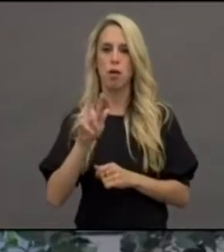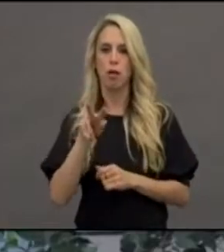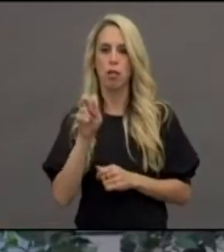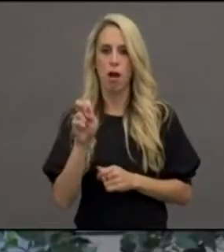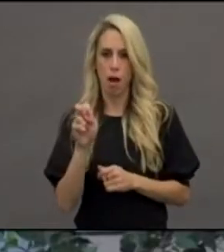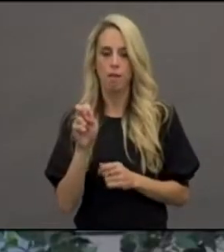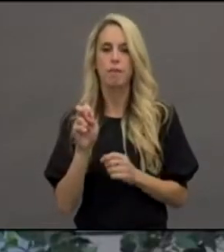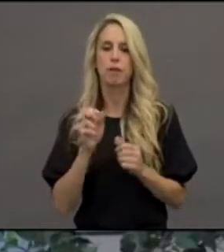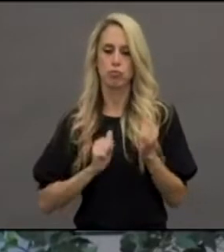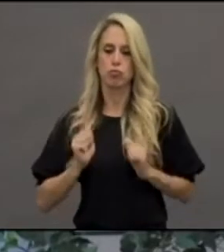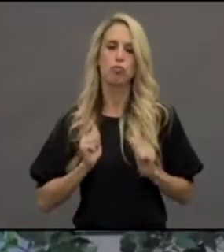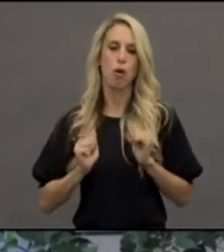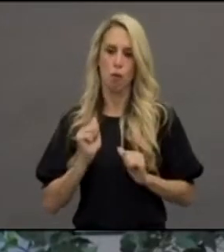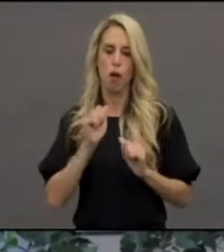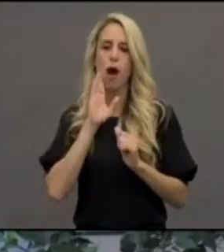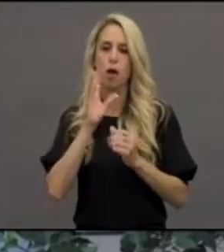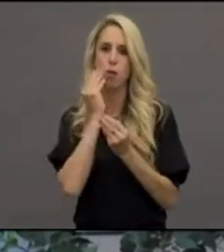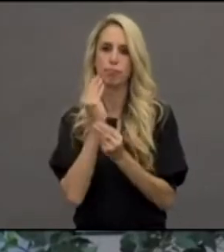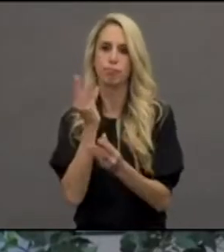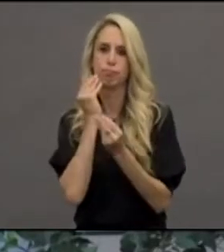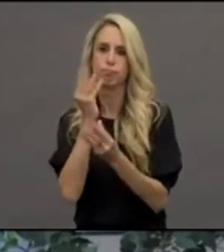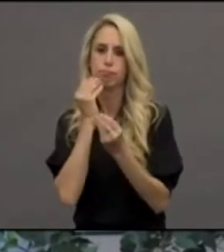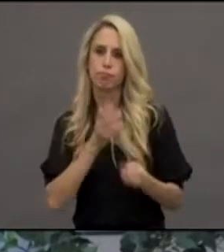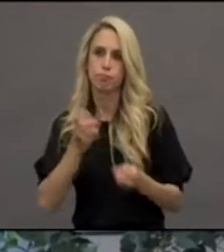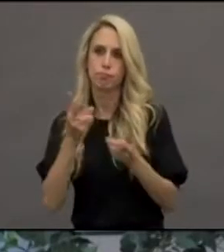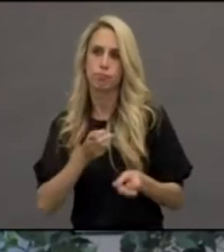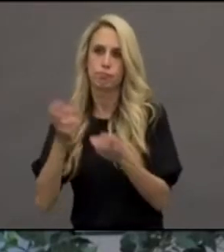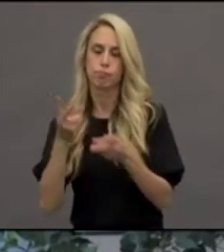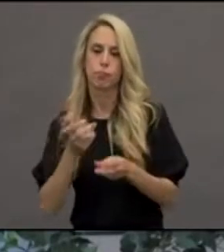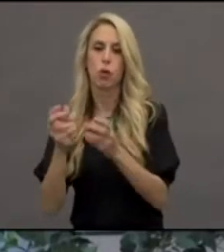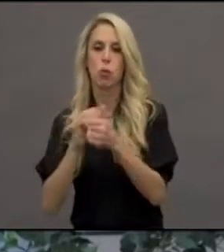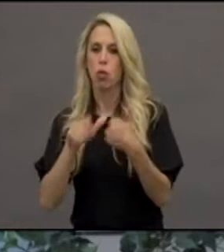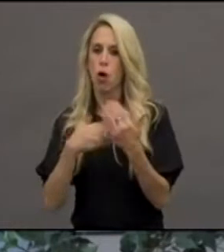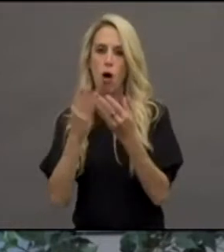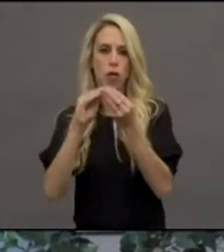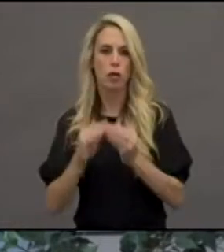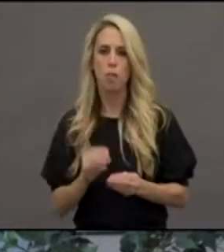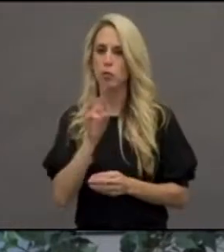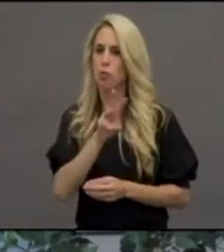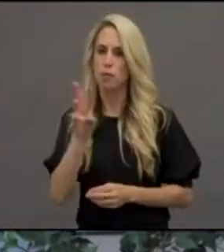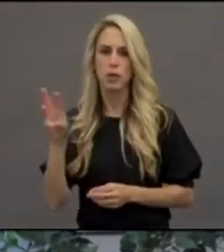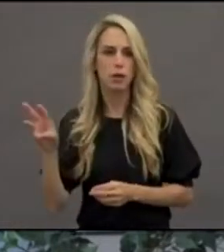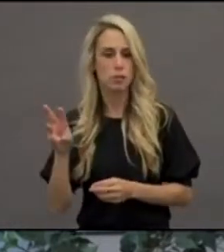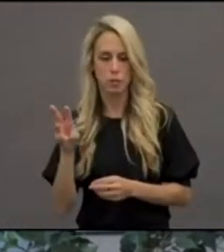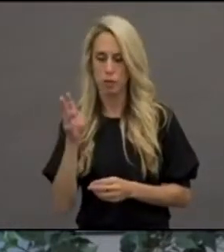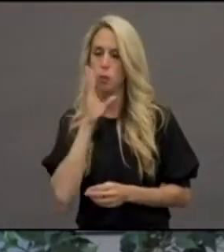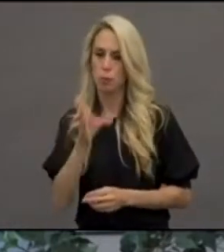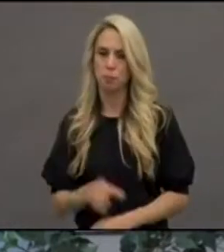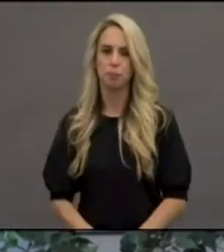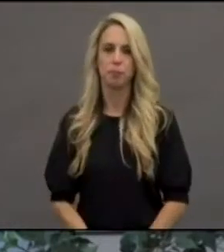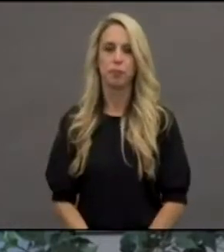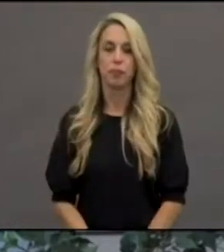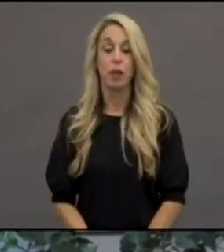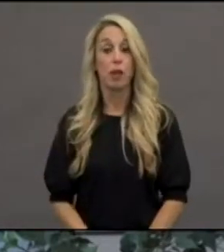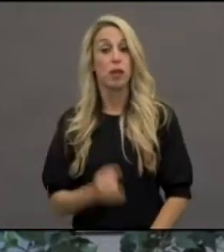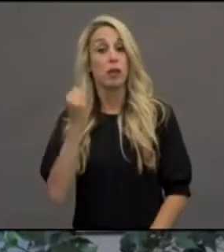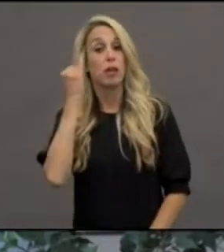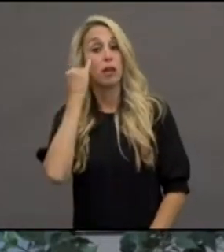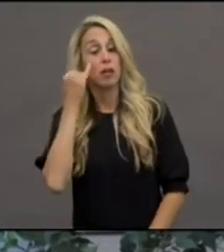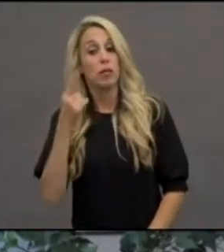segment and update the information with the numbers and websites that you're seeing. So if